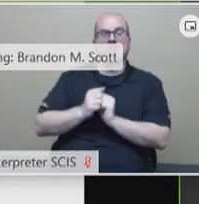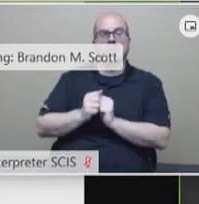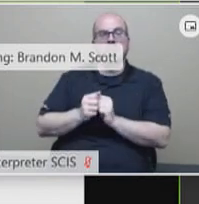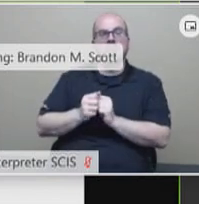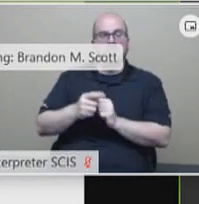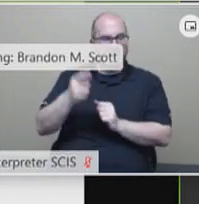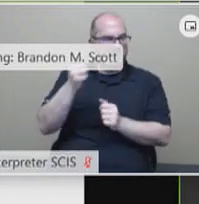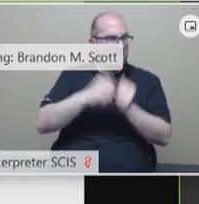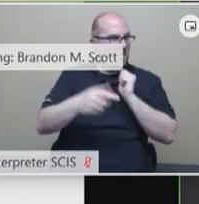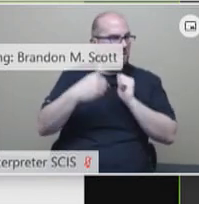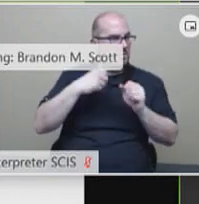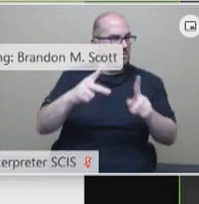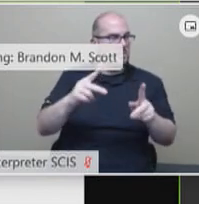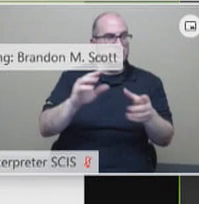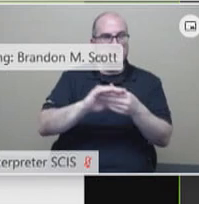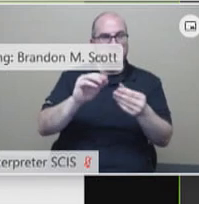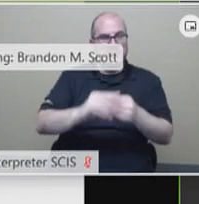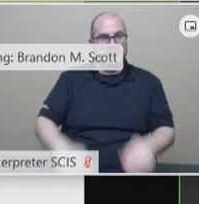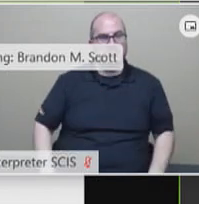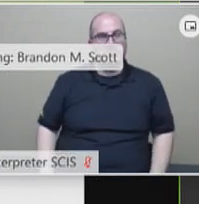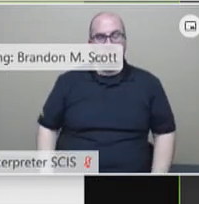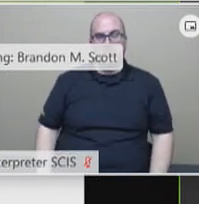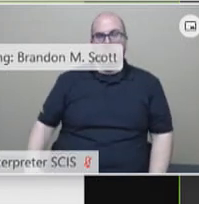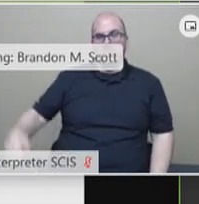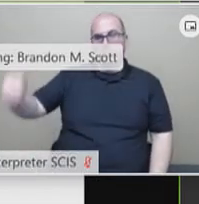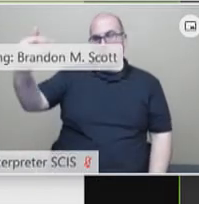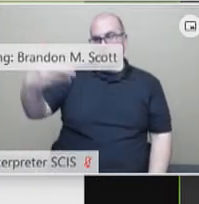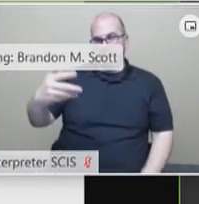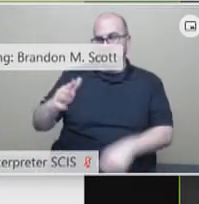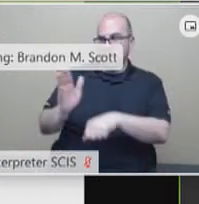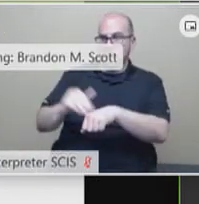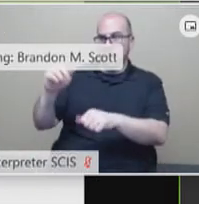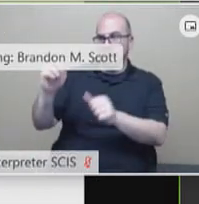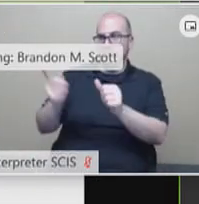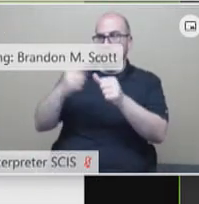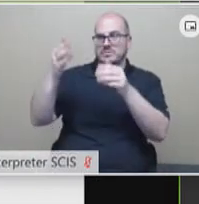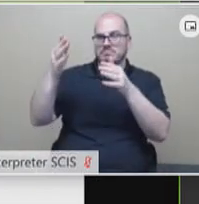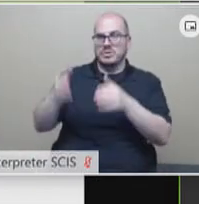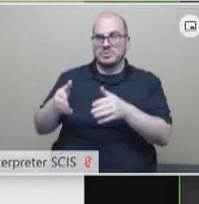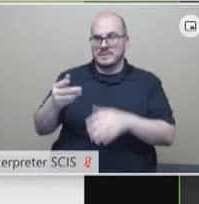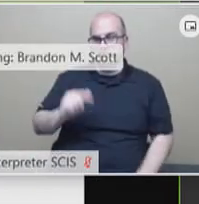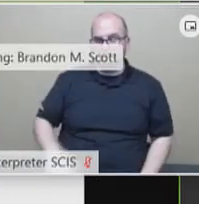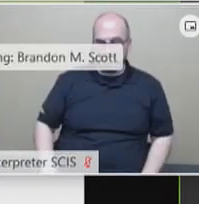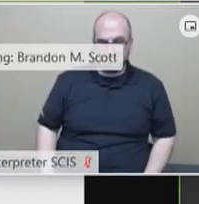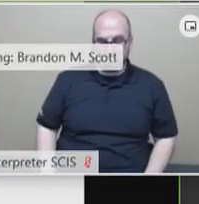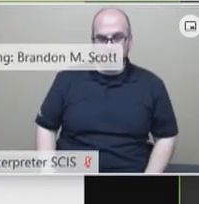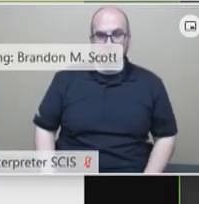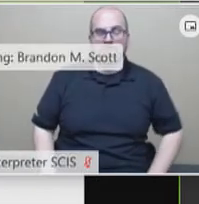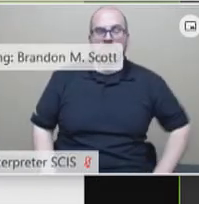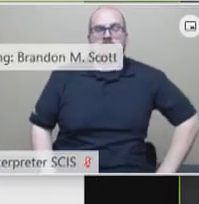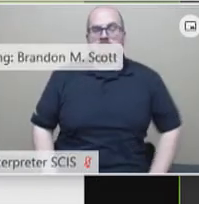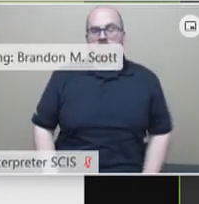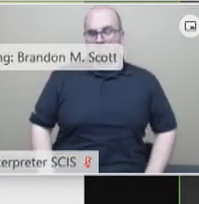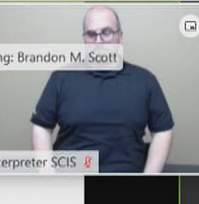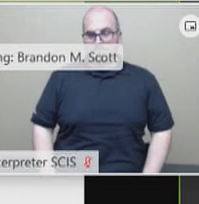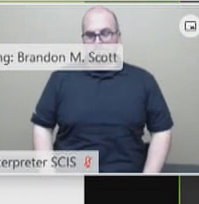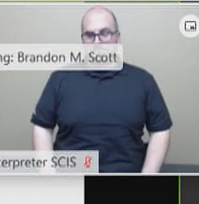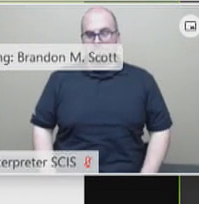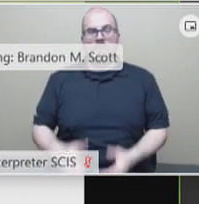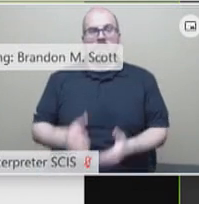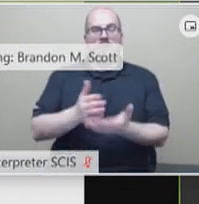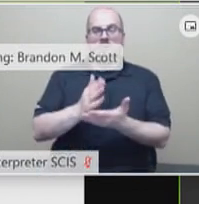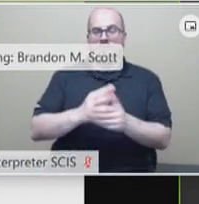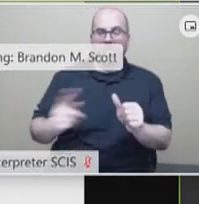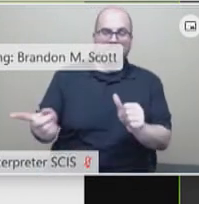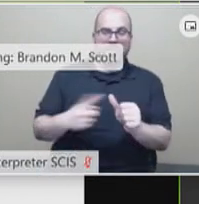will begin. I will call the first person in 1 second. All right. The first